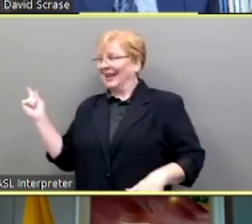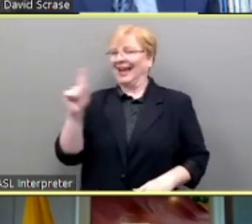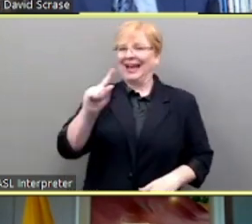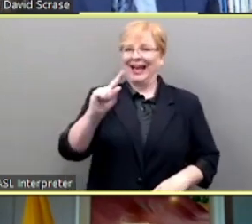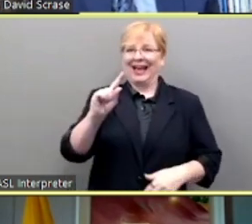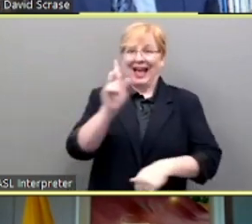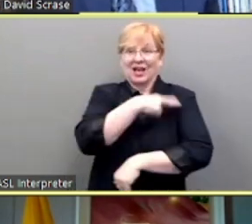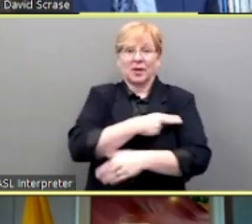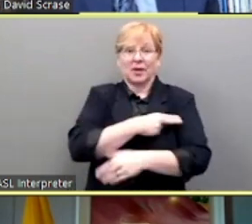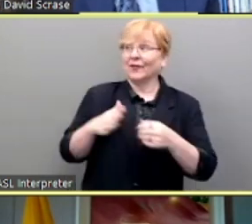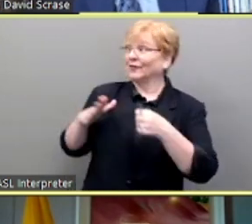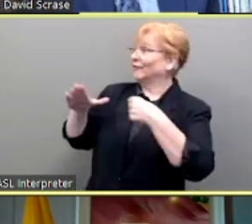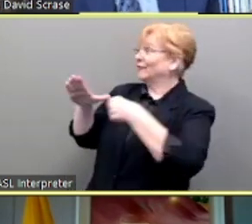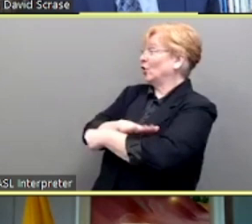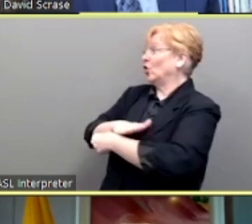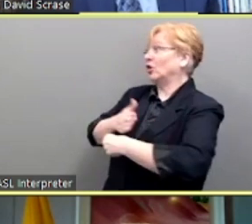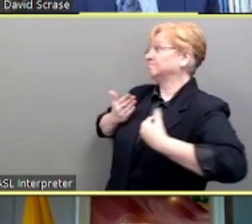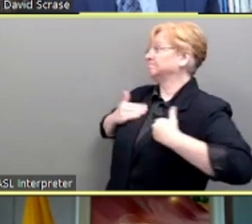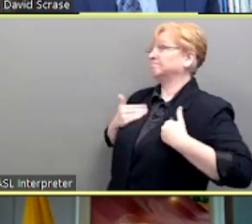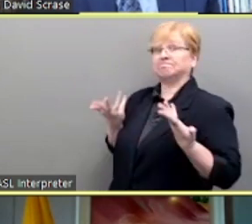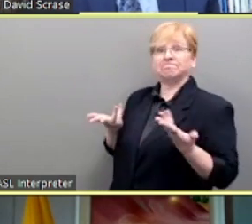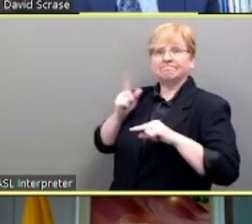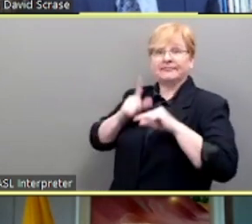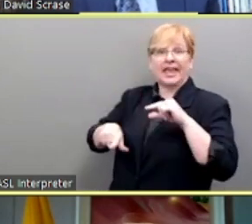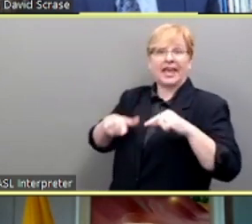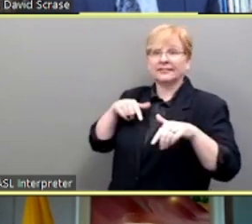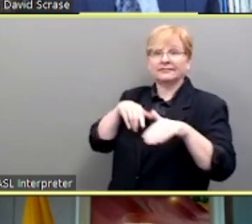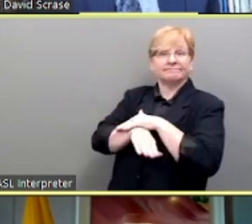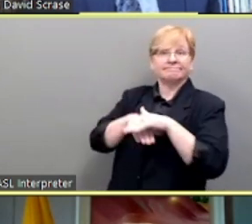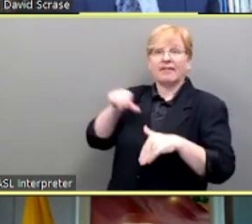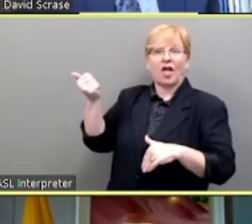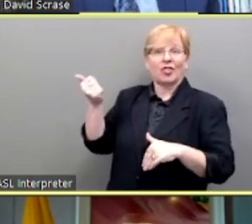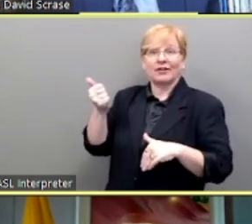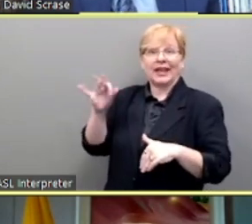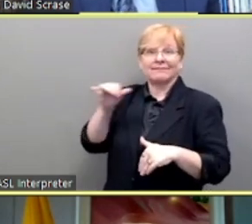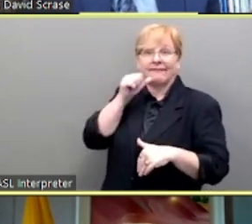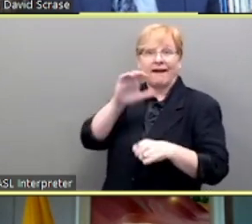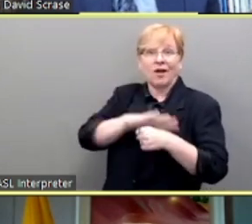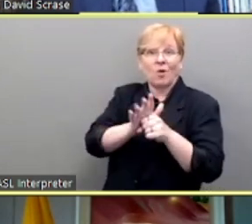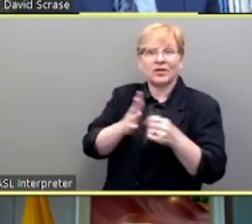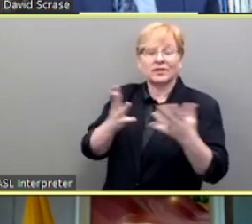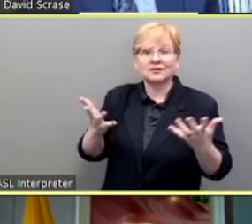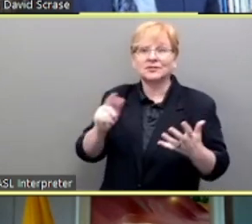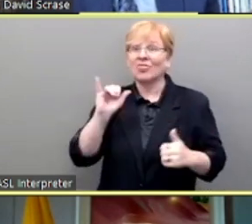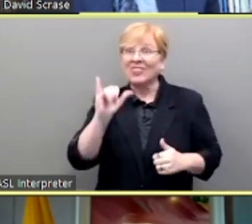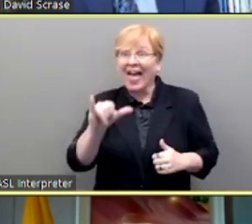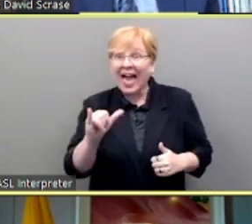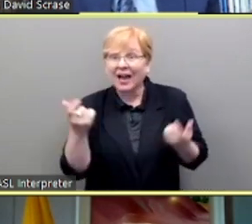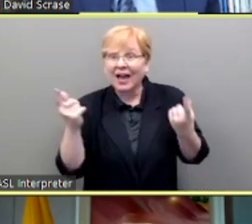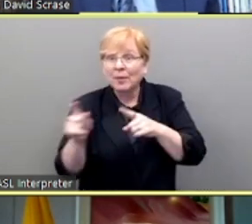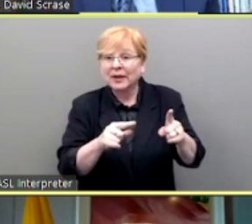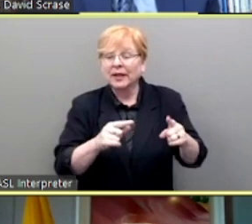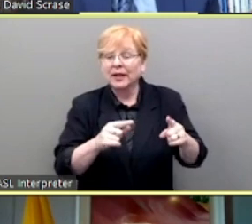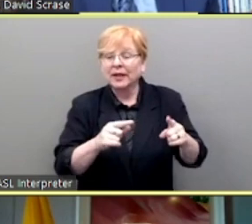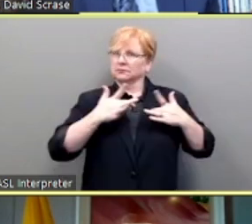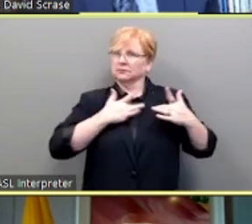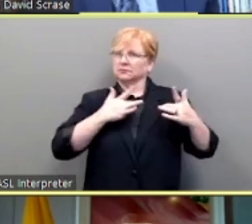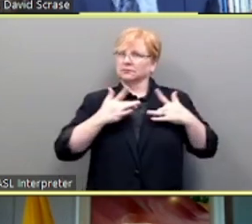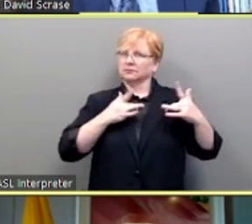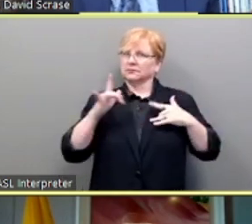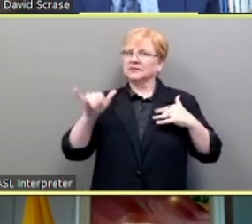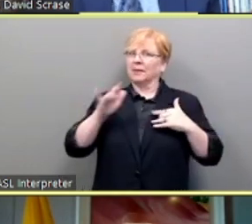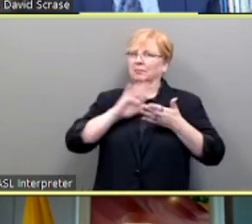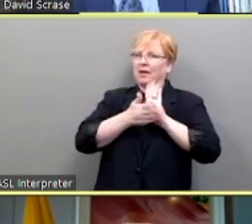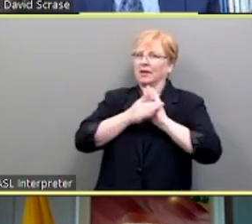room. And so we're very, very concerned about this and are now watching this weekly and meeting with our hospital leaders every